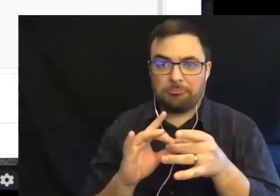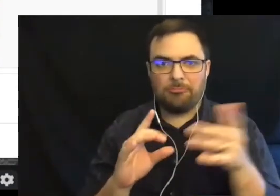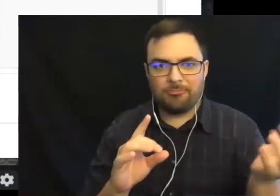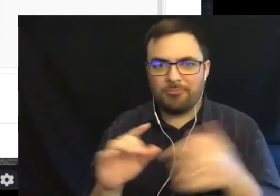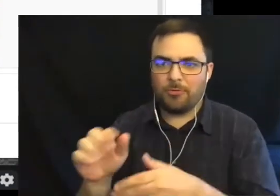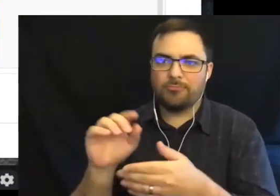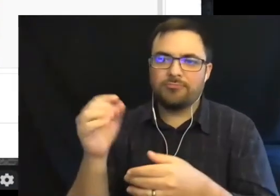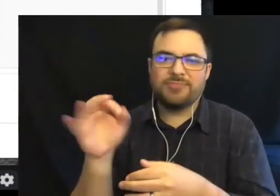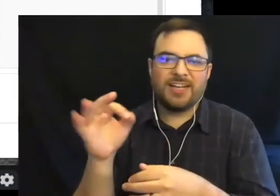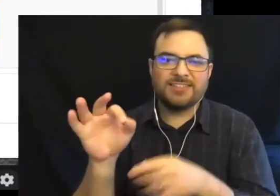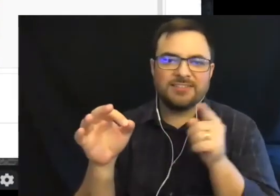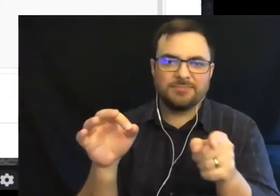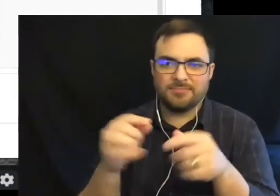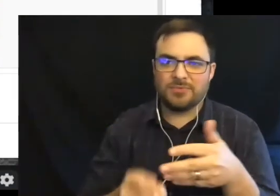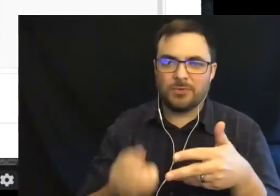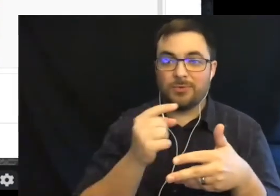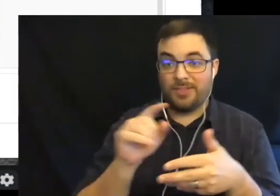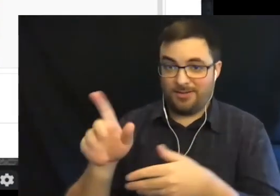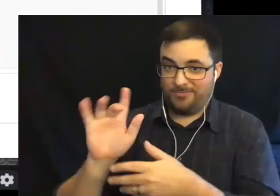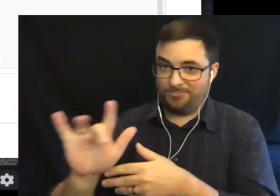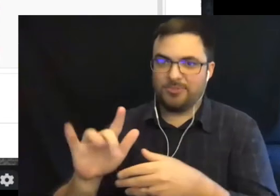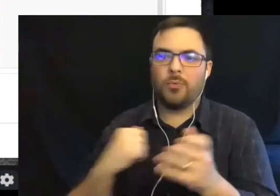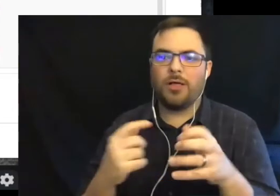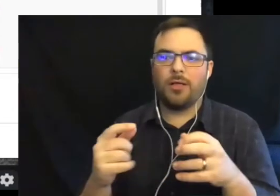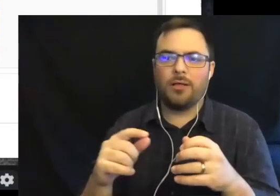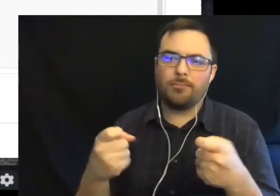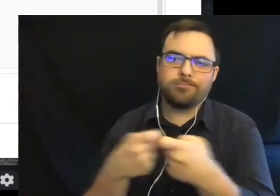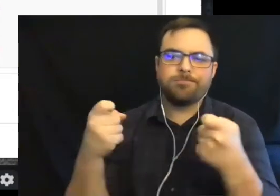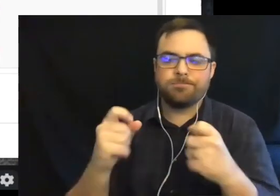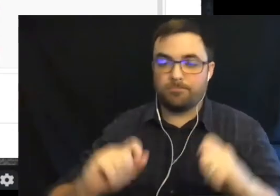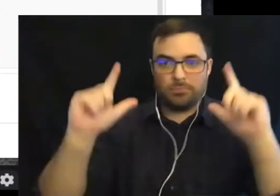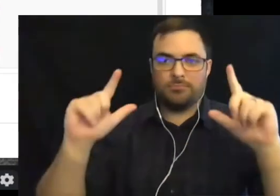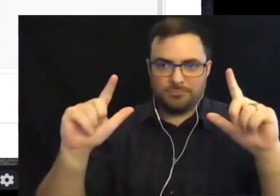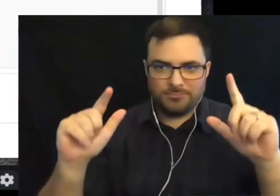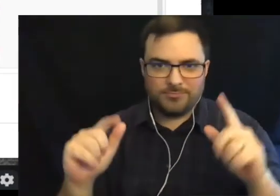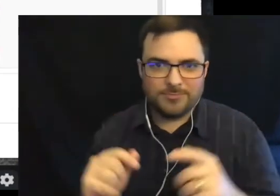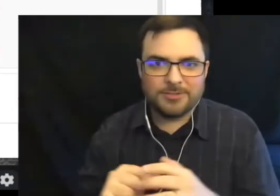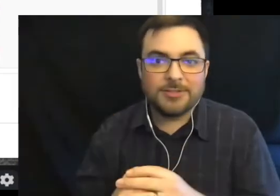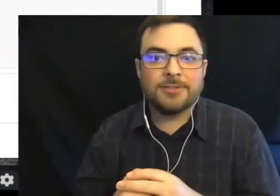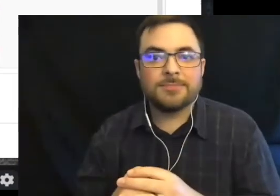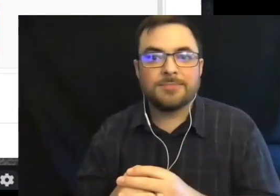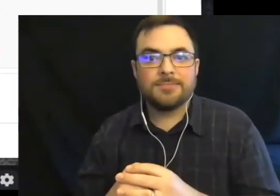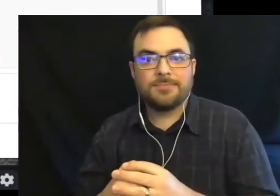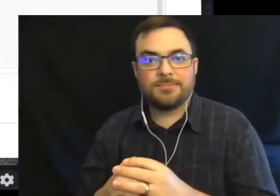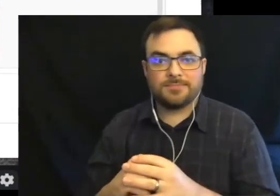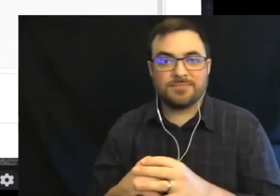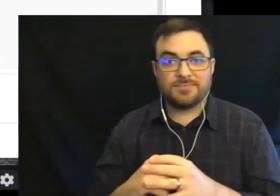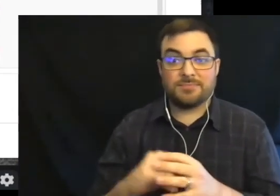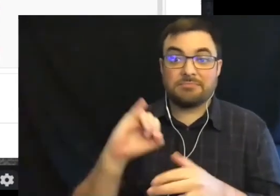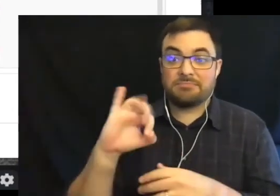slide 19 and then hit apply. Okay, so now when you're in the present